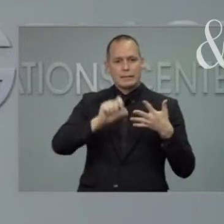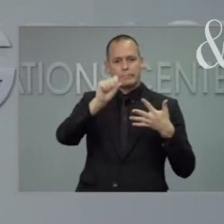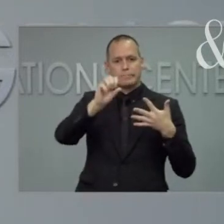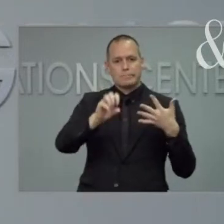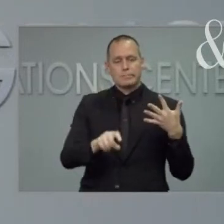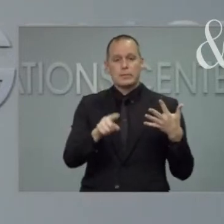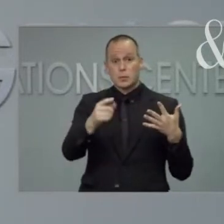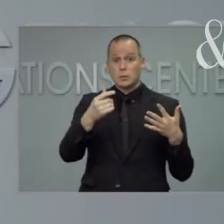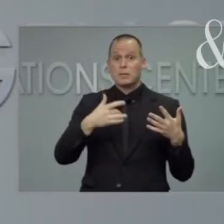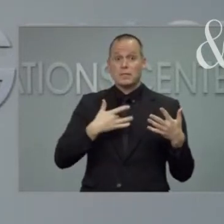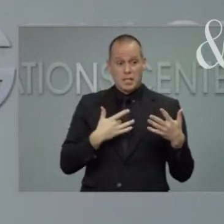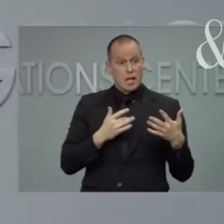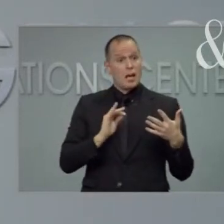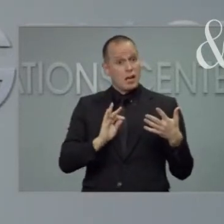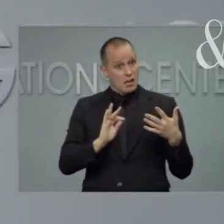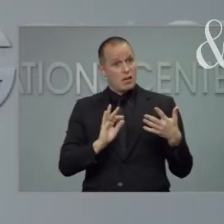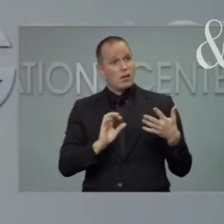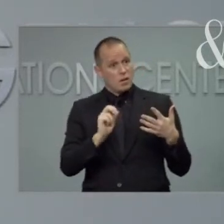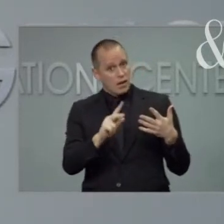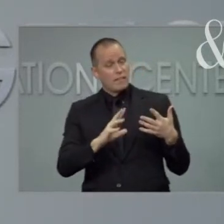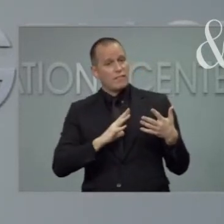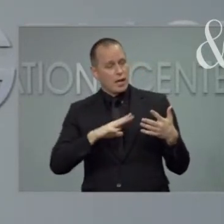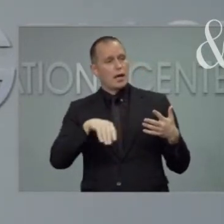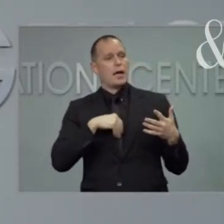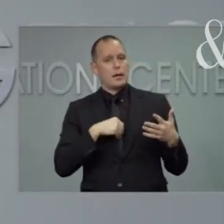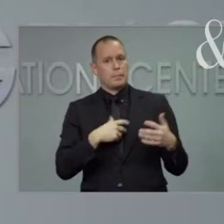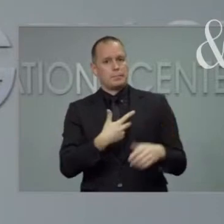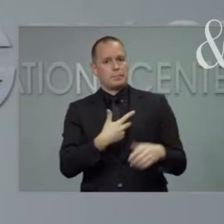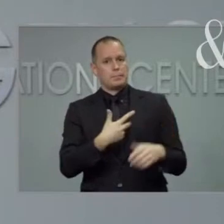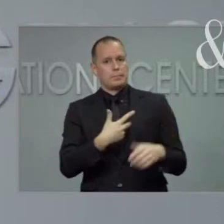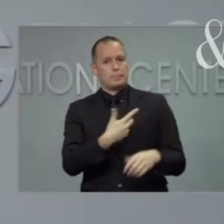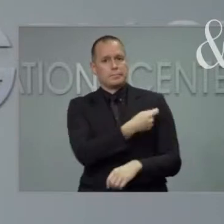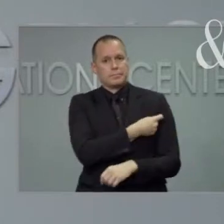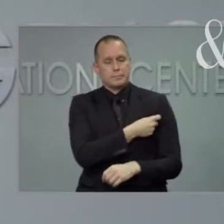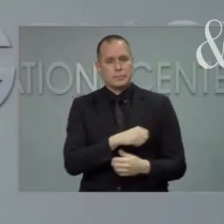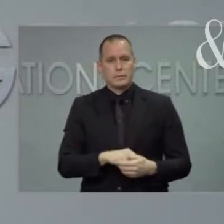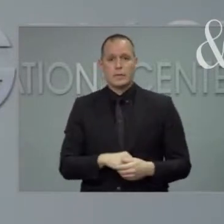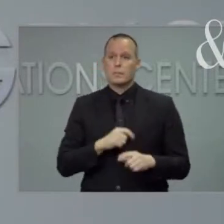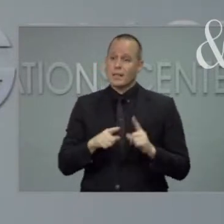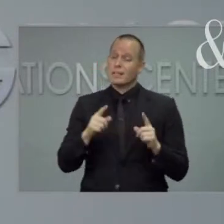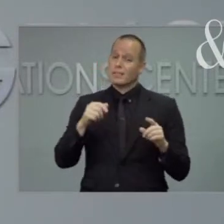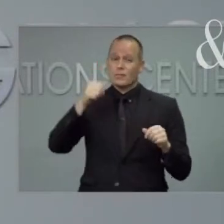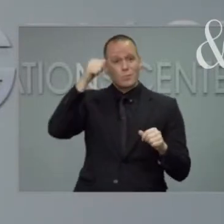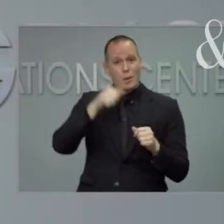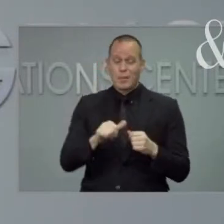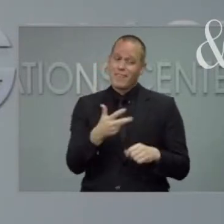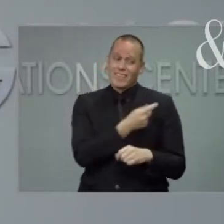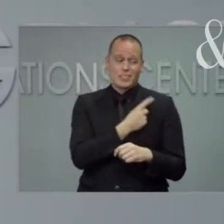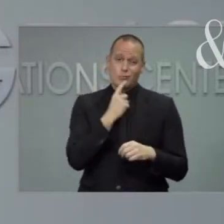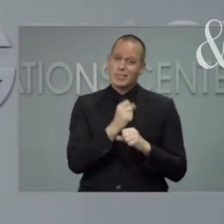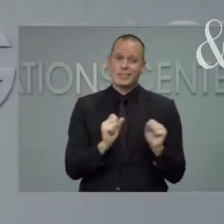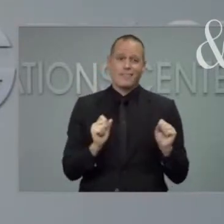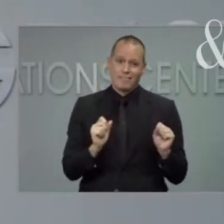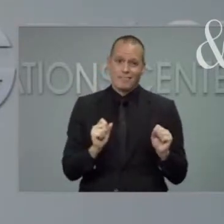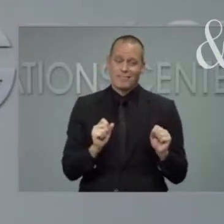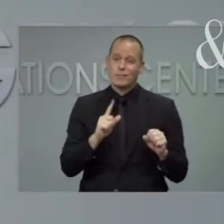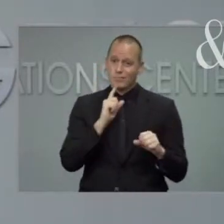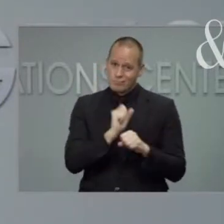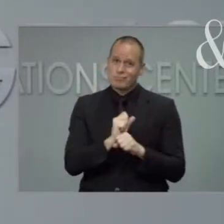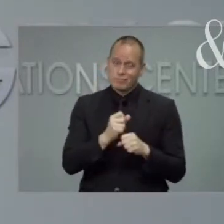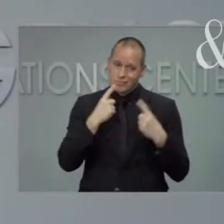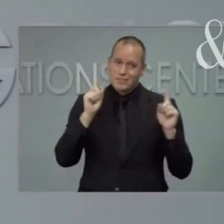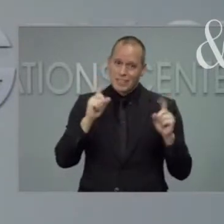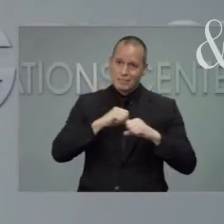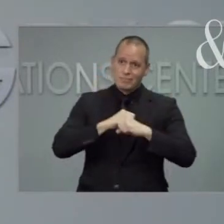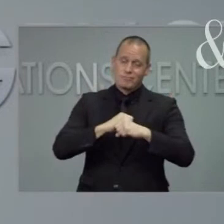their shot. These vaccines are safe, they're effective, and we want to make sure that everyone takes advantage of it. So I